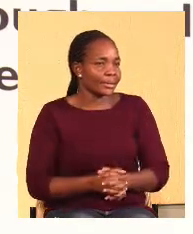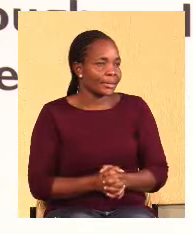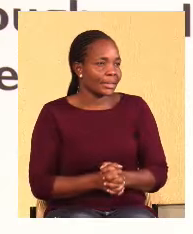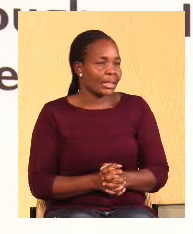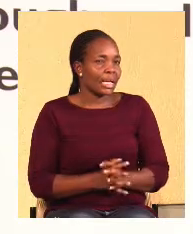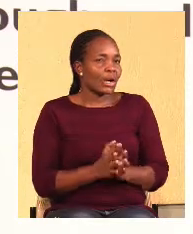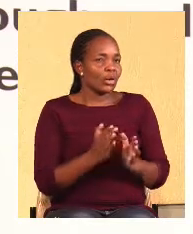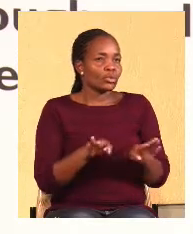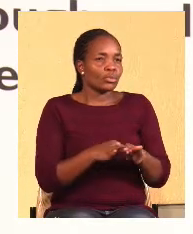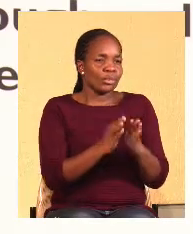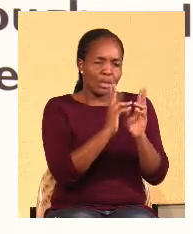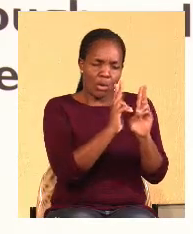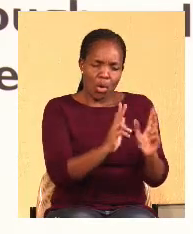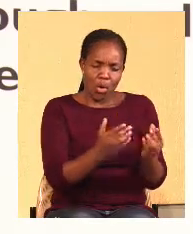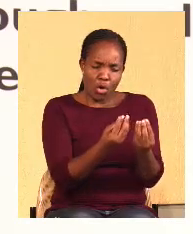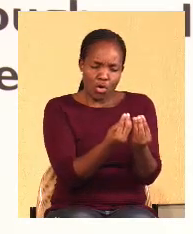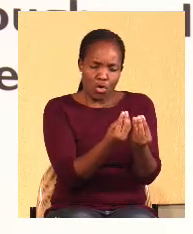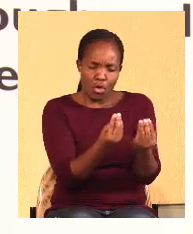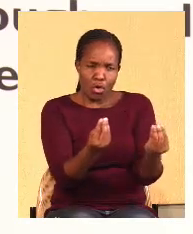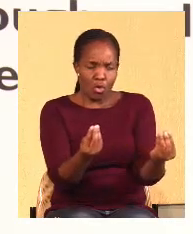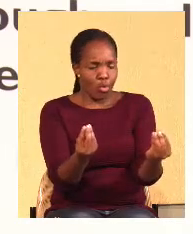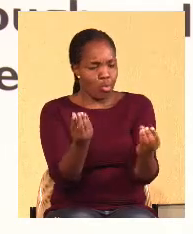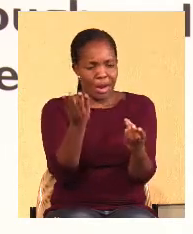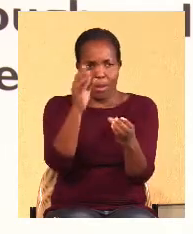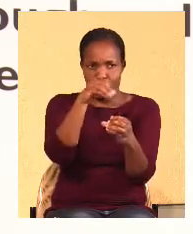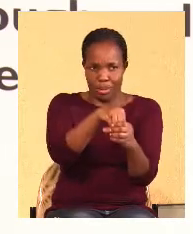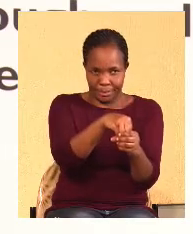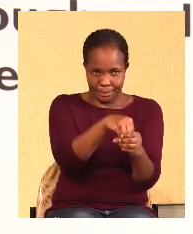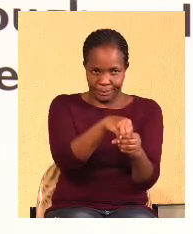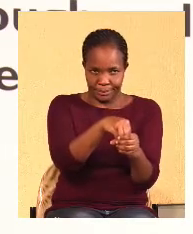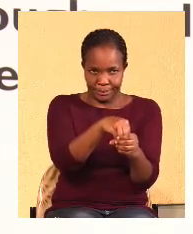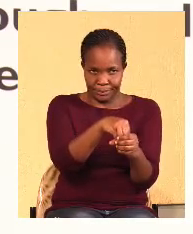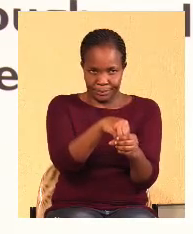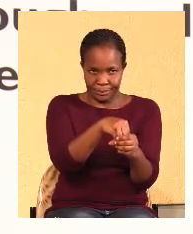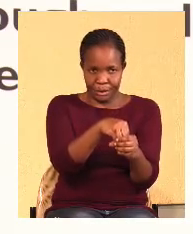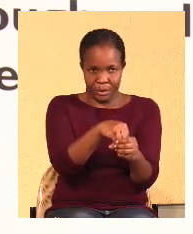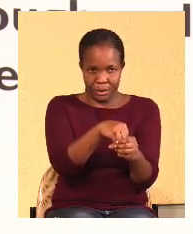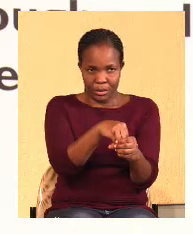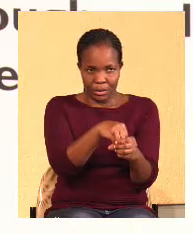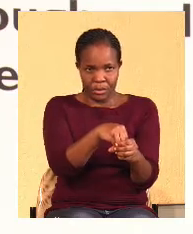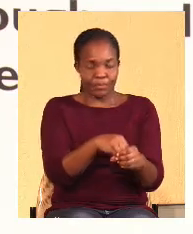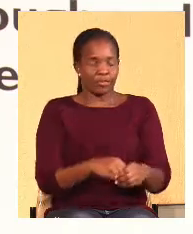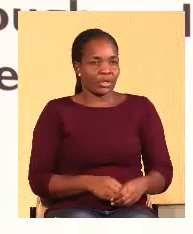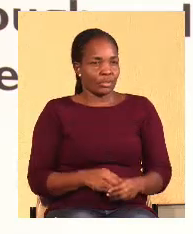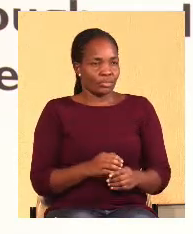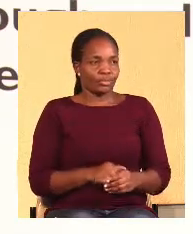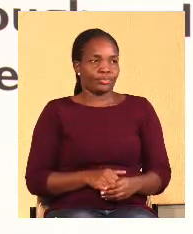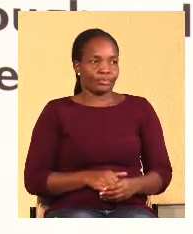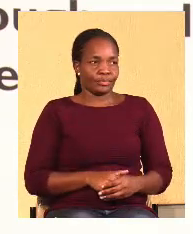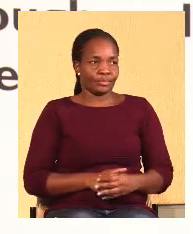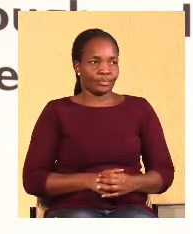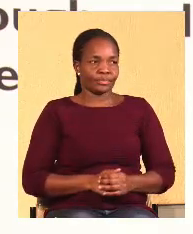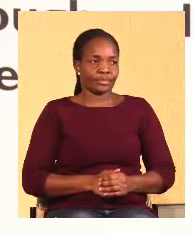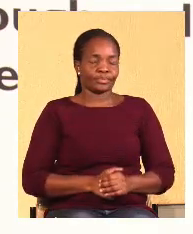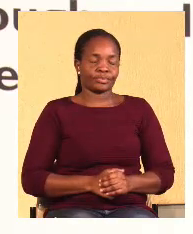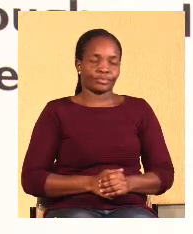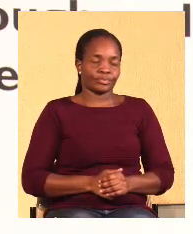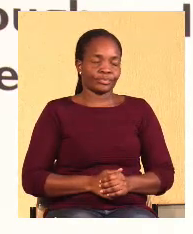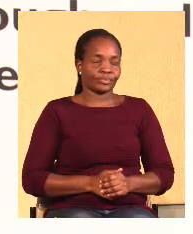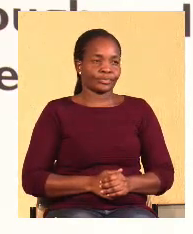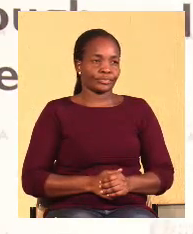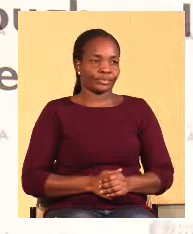no child, no Namibian child, is entitled to a basic education is excluded from that learning process.